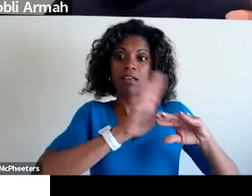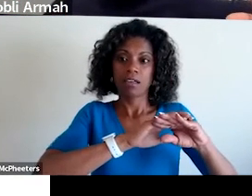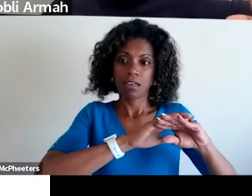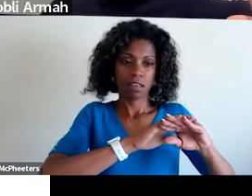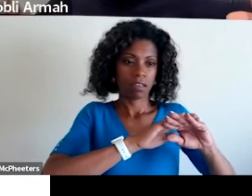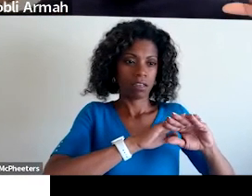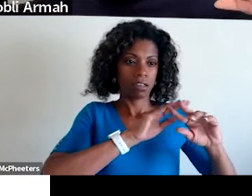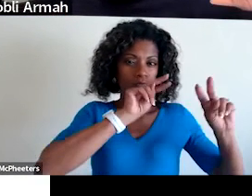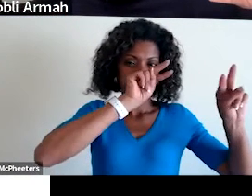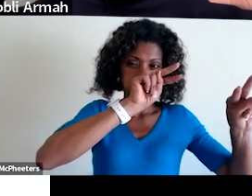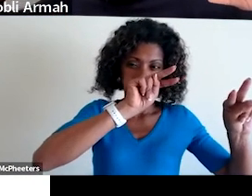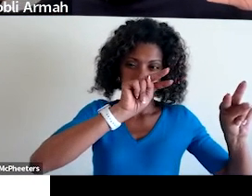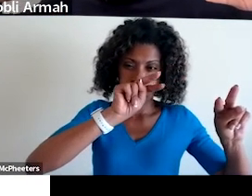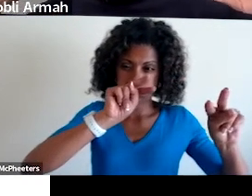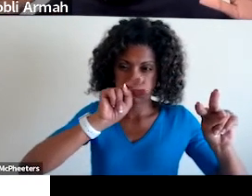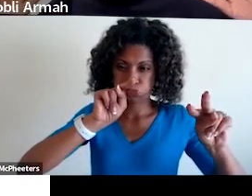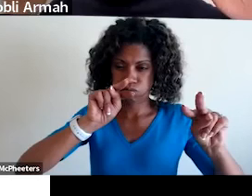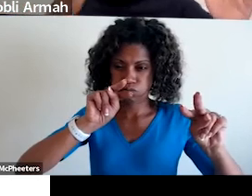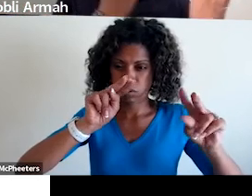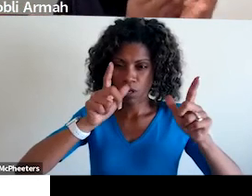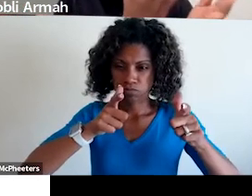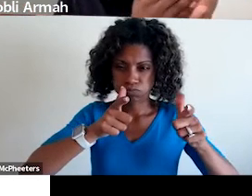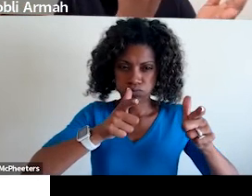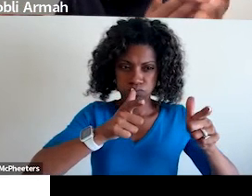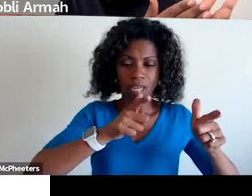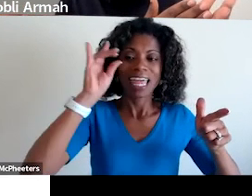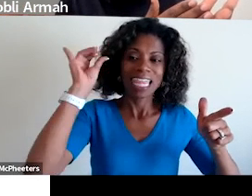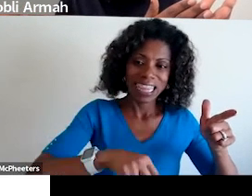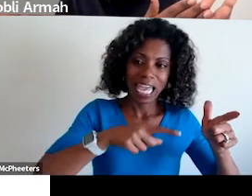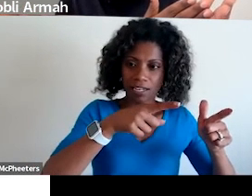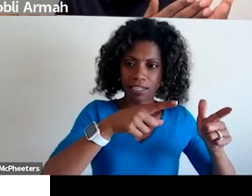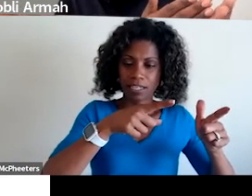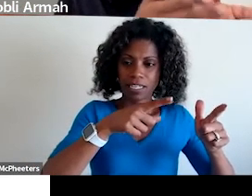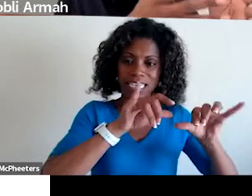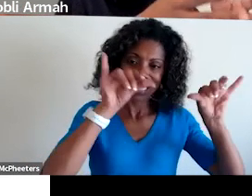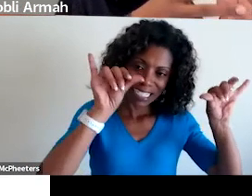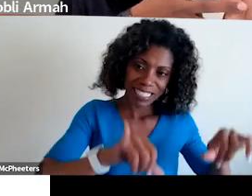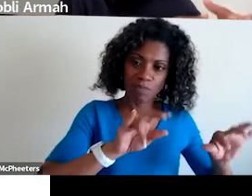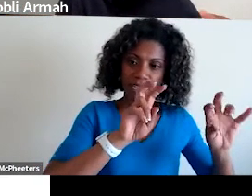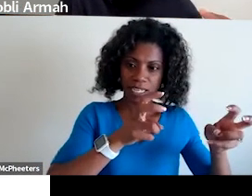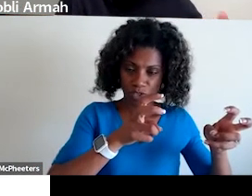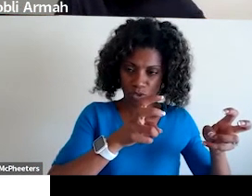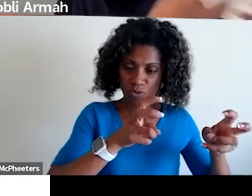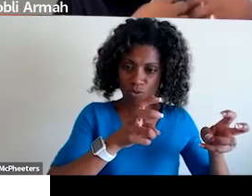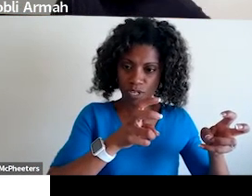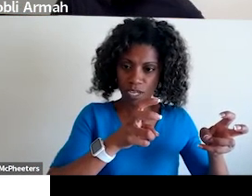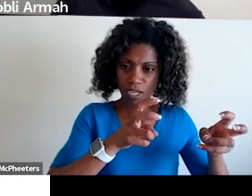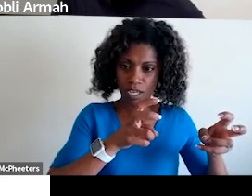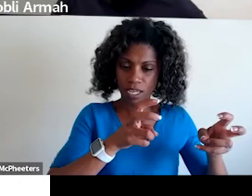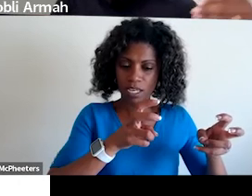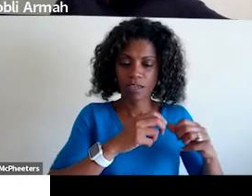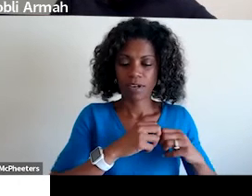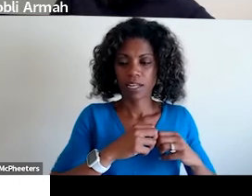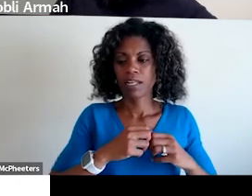the event, or are you talking about the systemic issue? Police-involved shooting, the murder of George Floyd, loss of